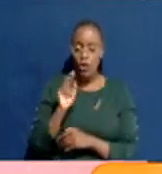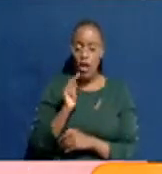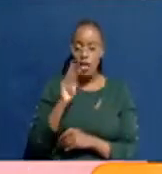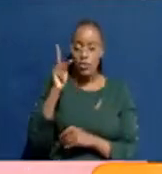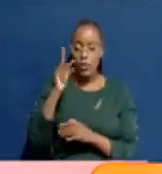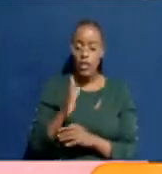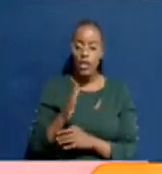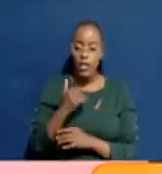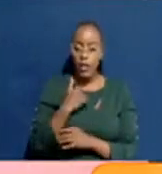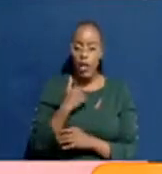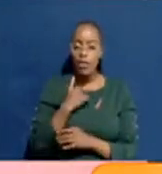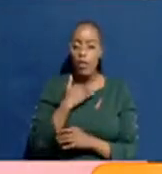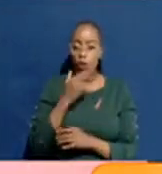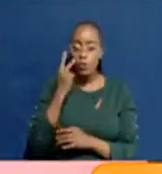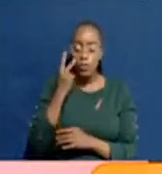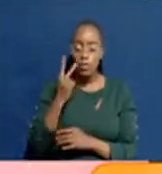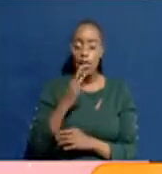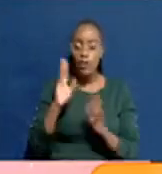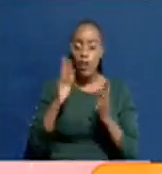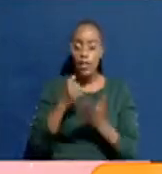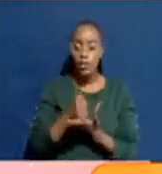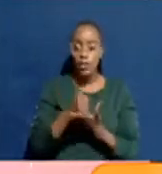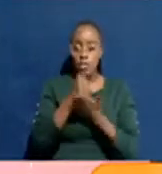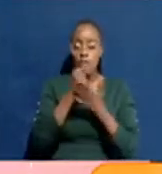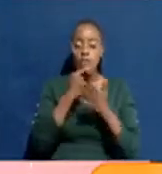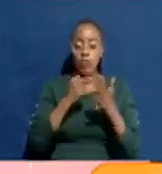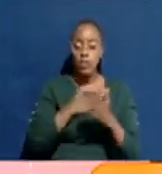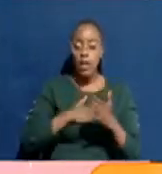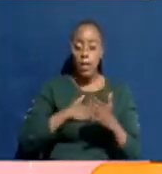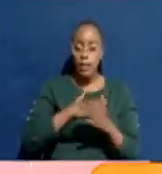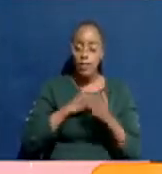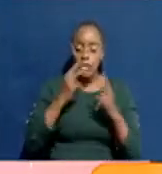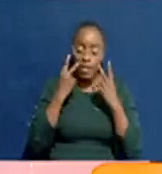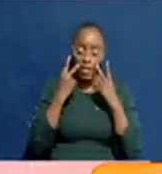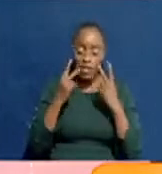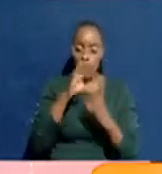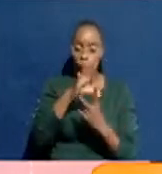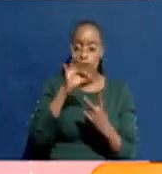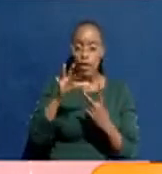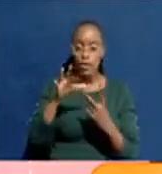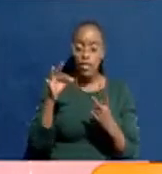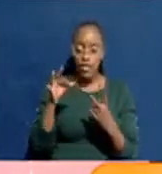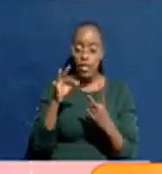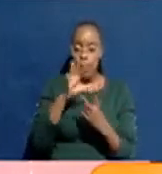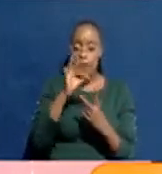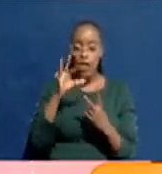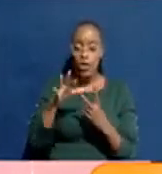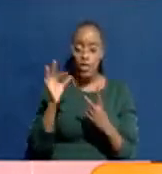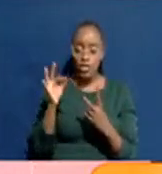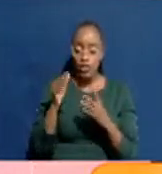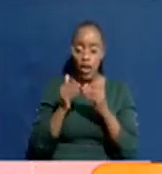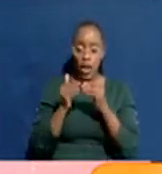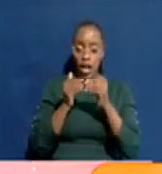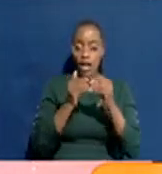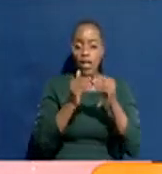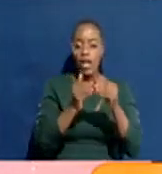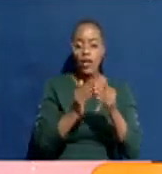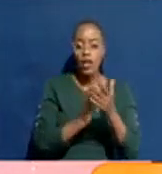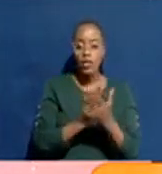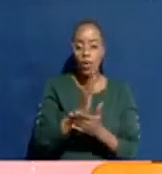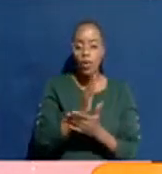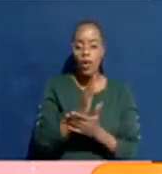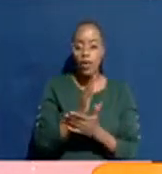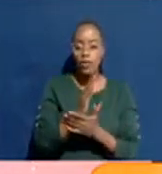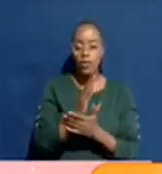we are patriotic, and we want to assist and say, please, let's look at prioritization, because priorities are driven by